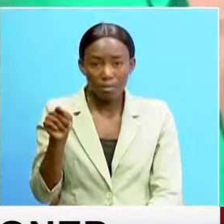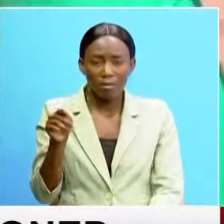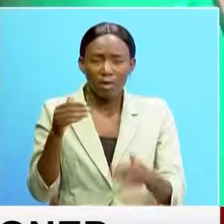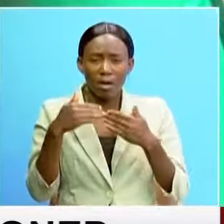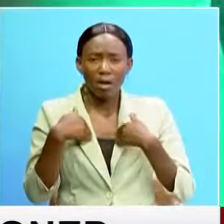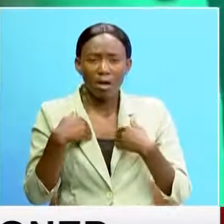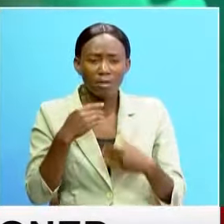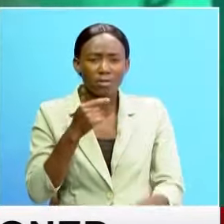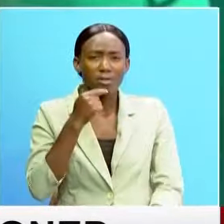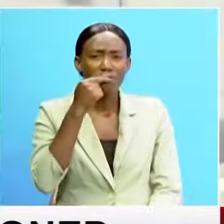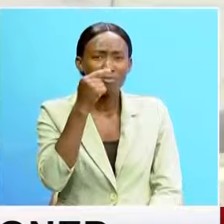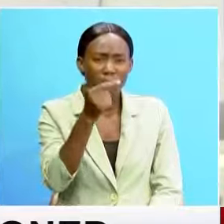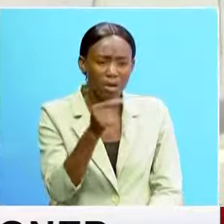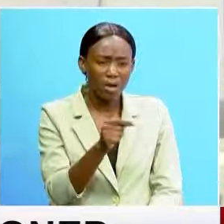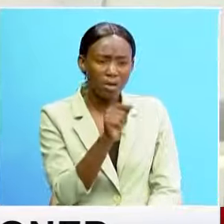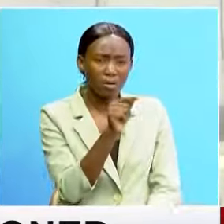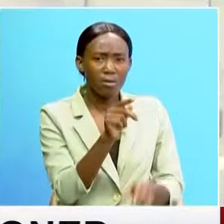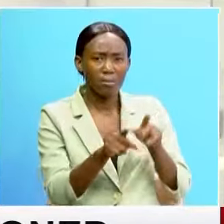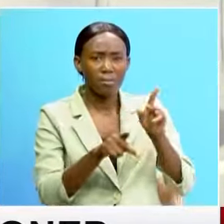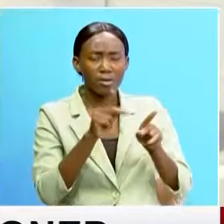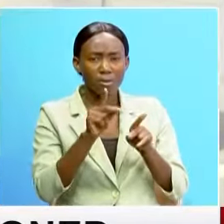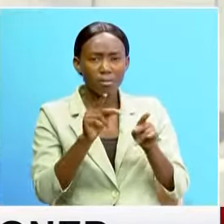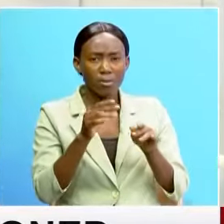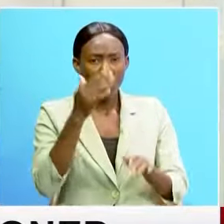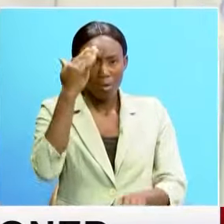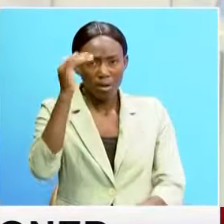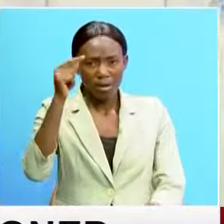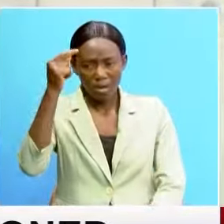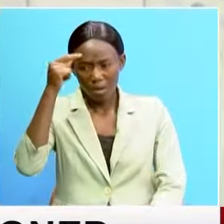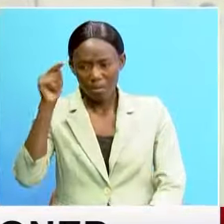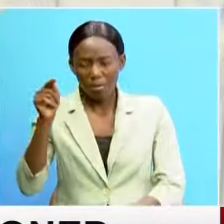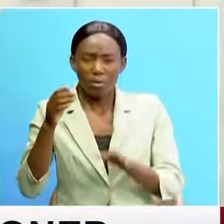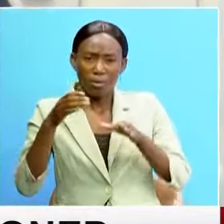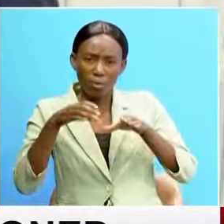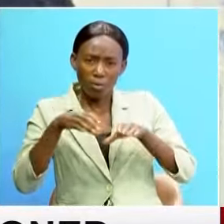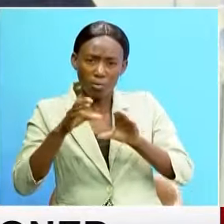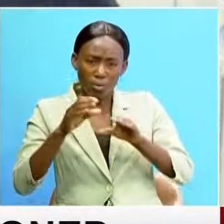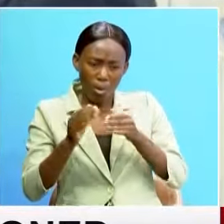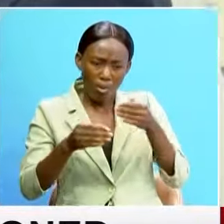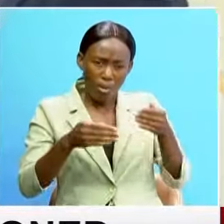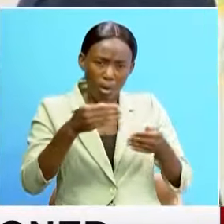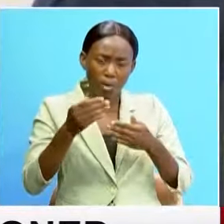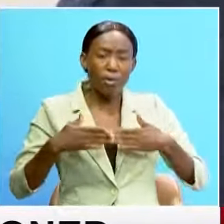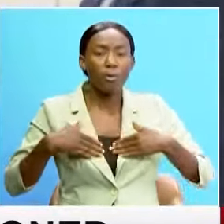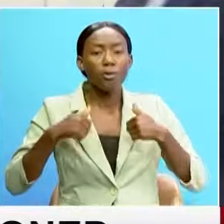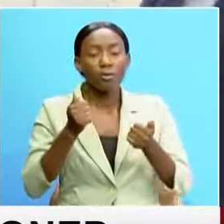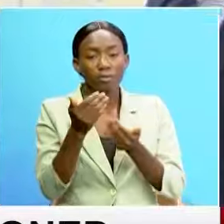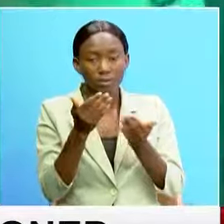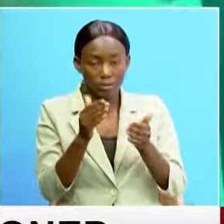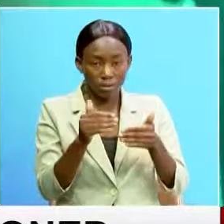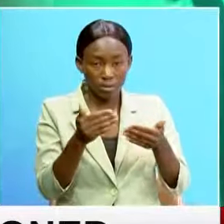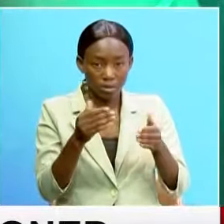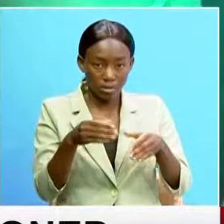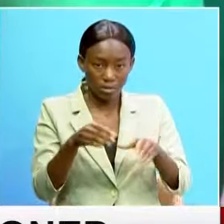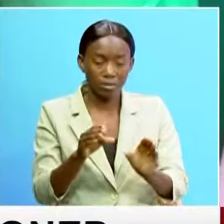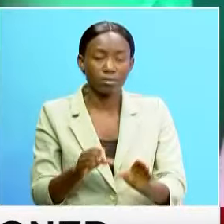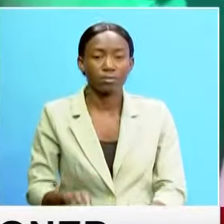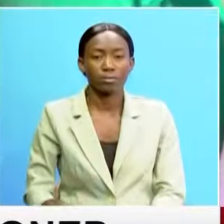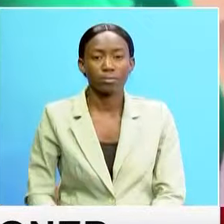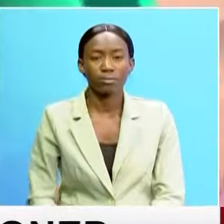assured the Usakiri residents that government has continued to deliver on health services.